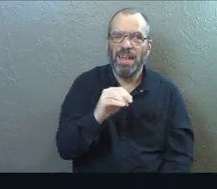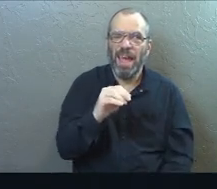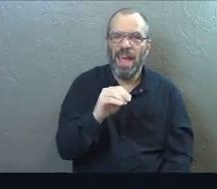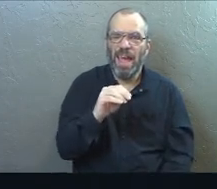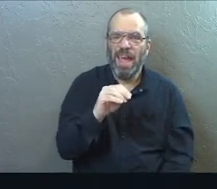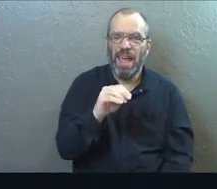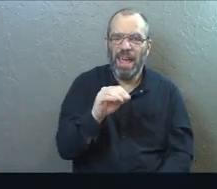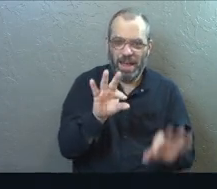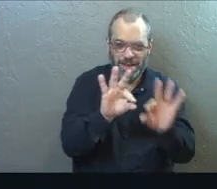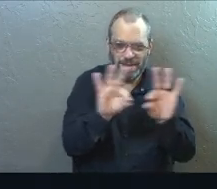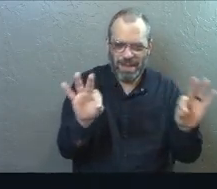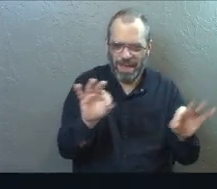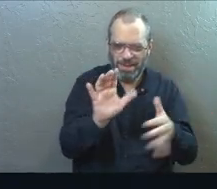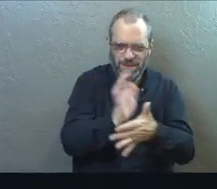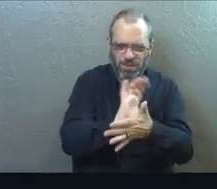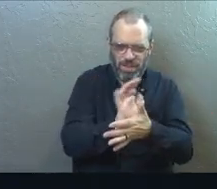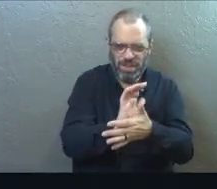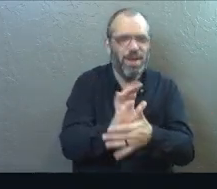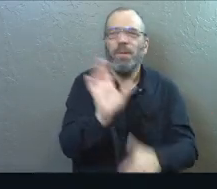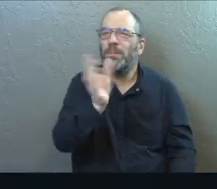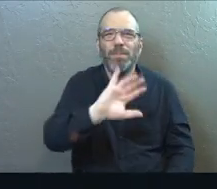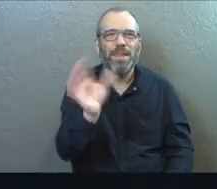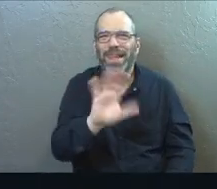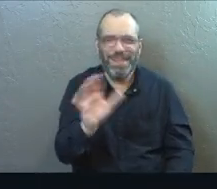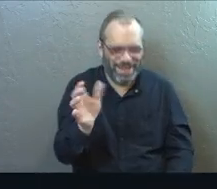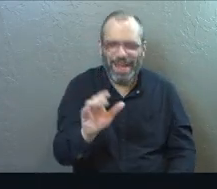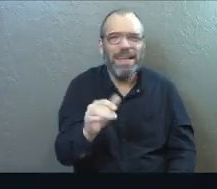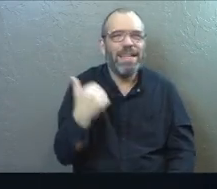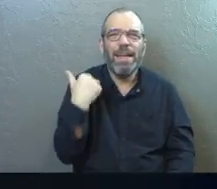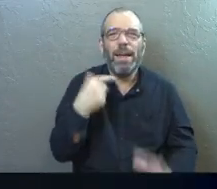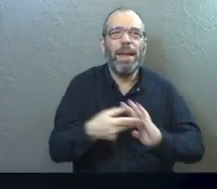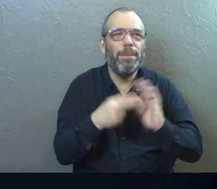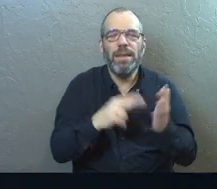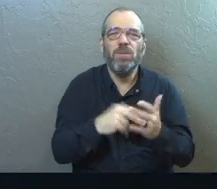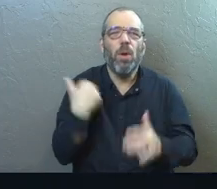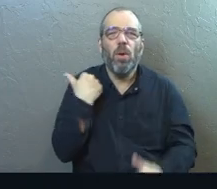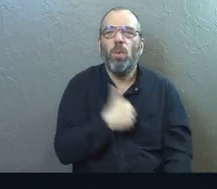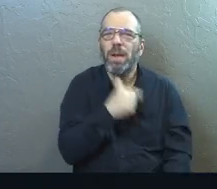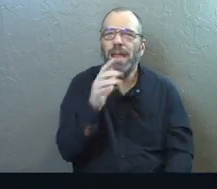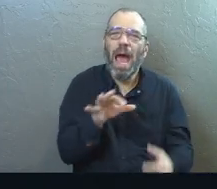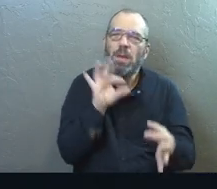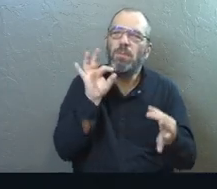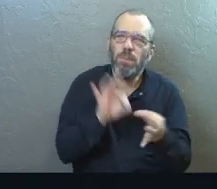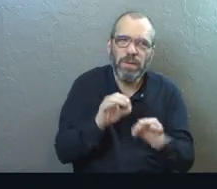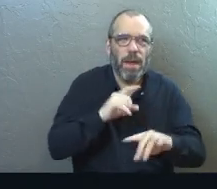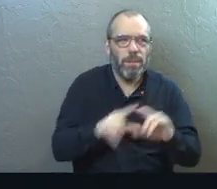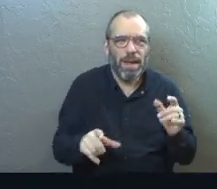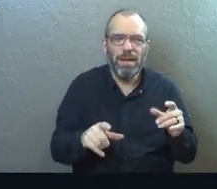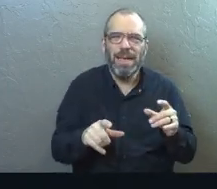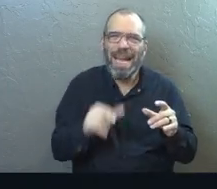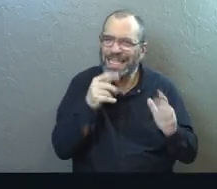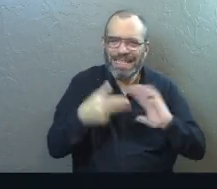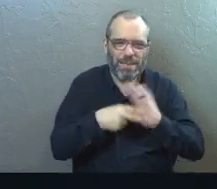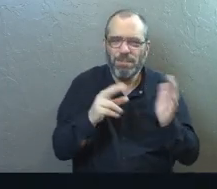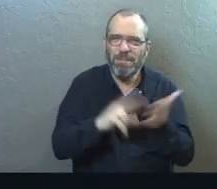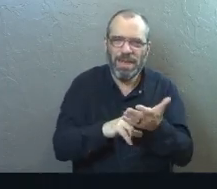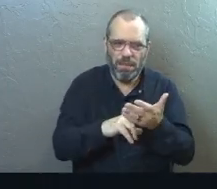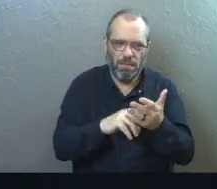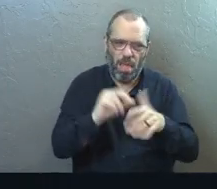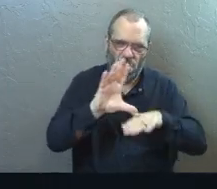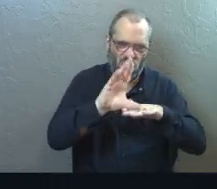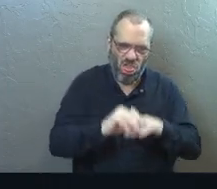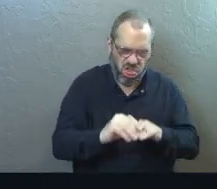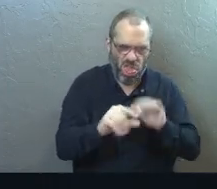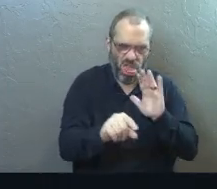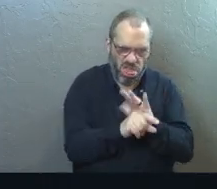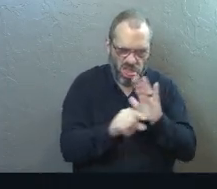We're not all that. And the purpose is not to tear us down or make us feel like nothing or to feel hated or to hate ourselves, but instead to bring the